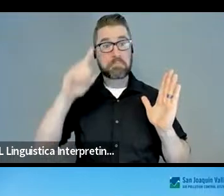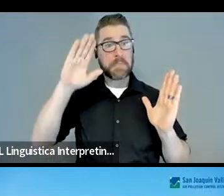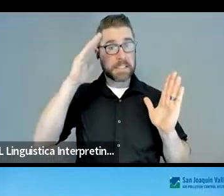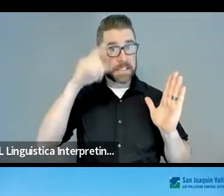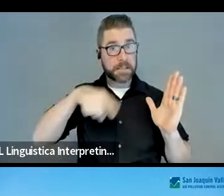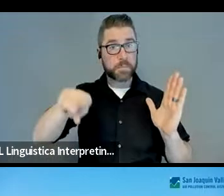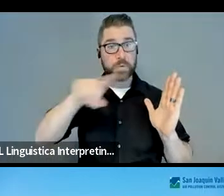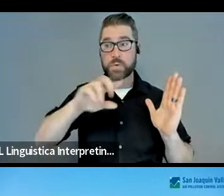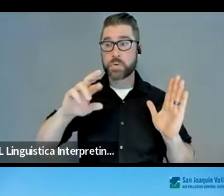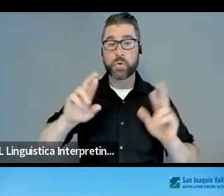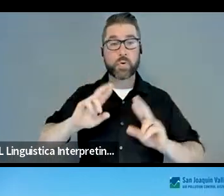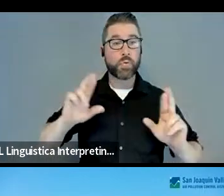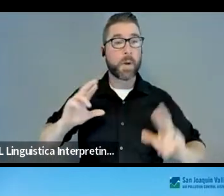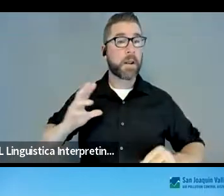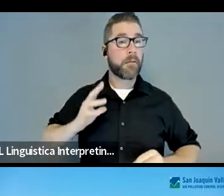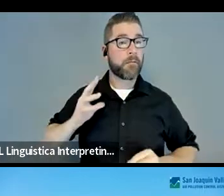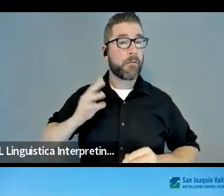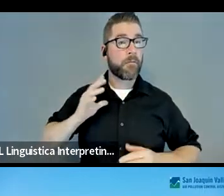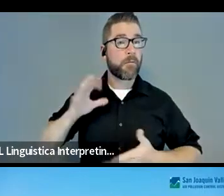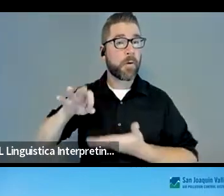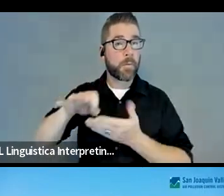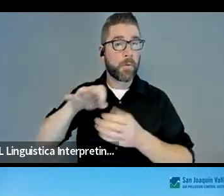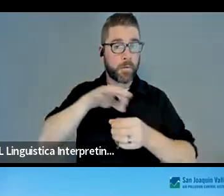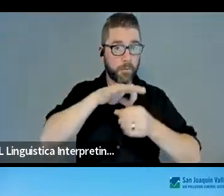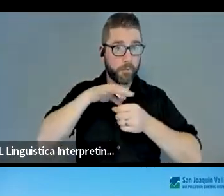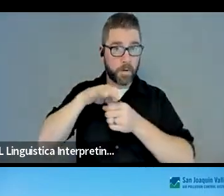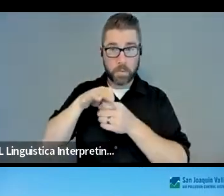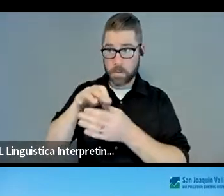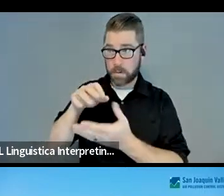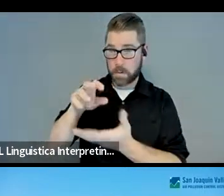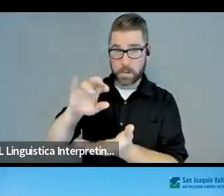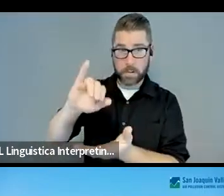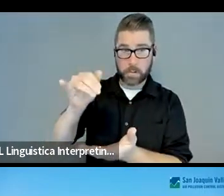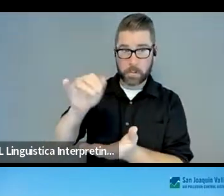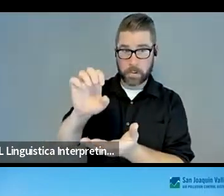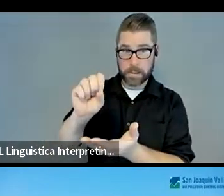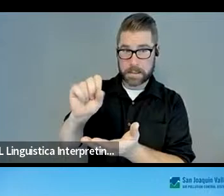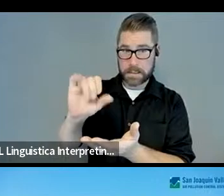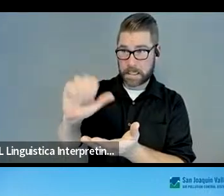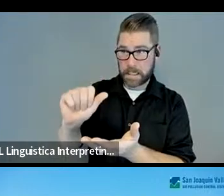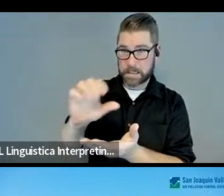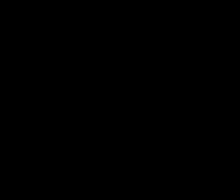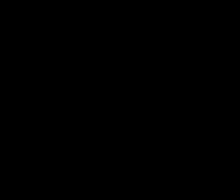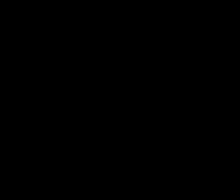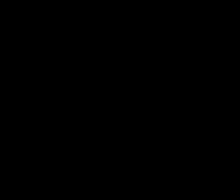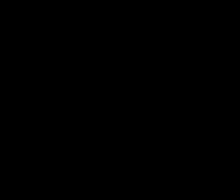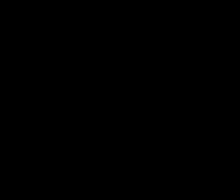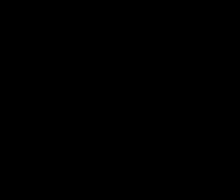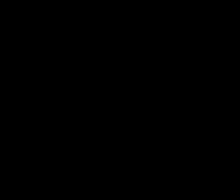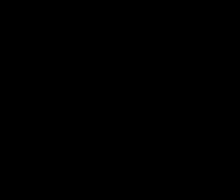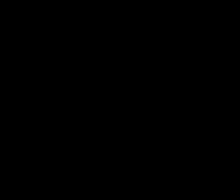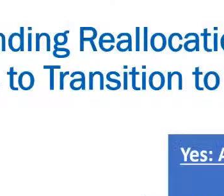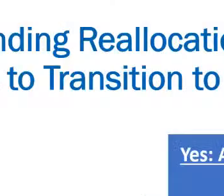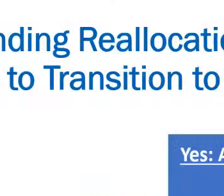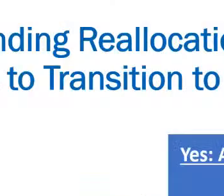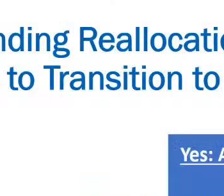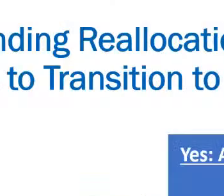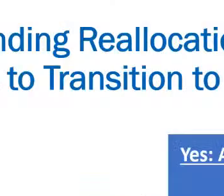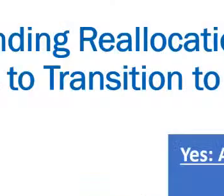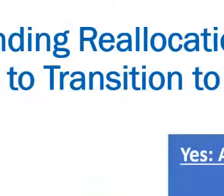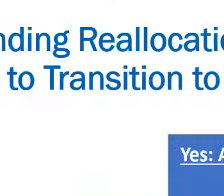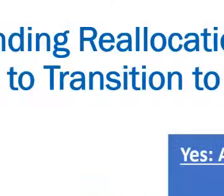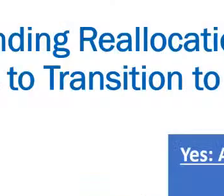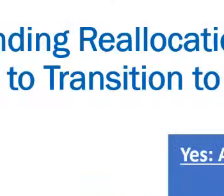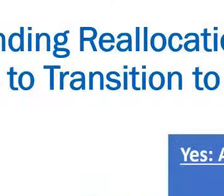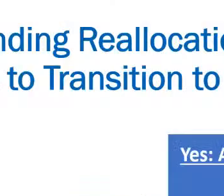vote. So Jessica Olson, if you could please pull up that slide so that folks know what they are voting for.